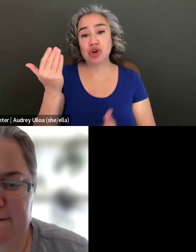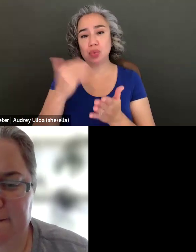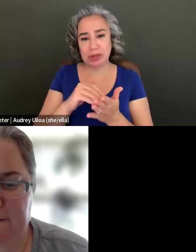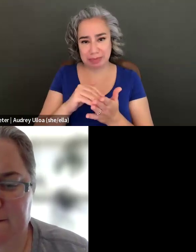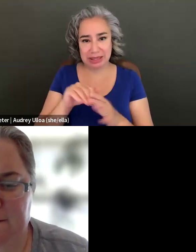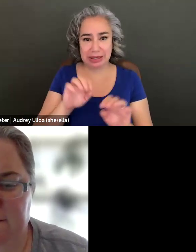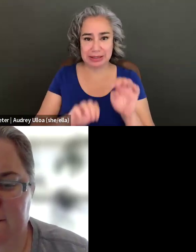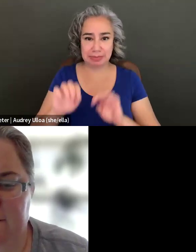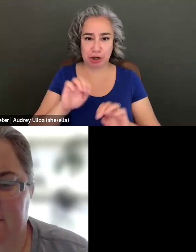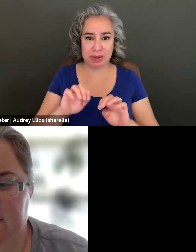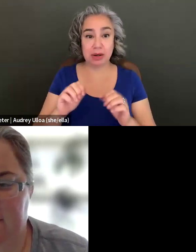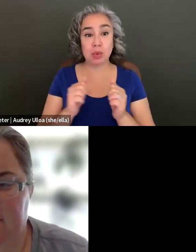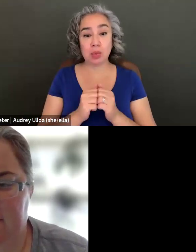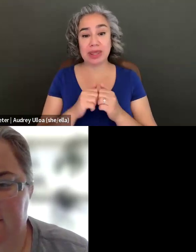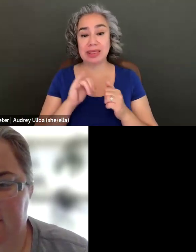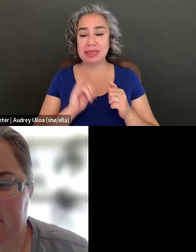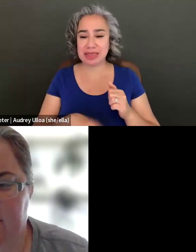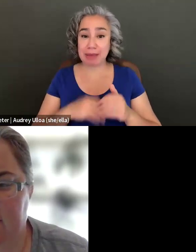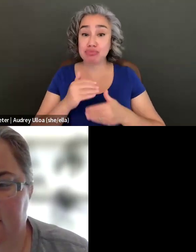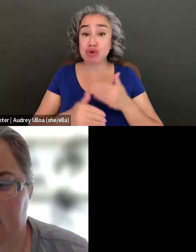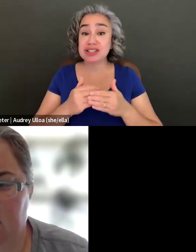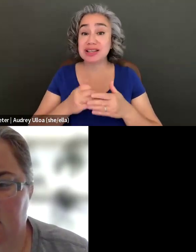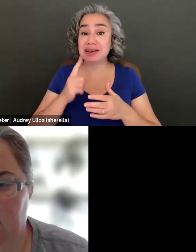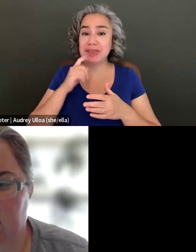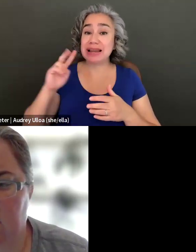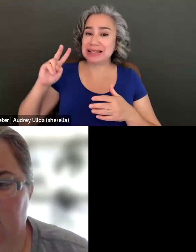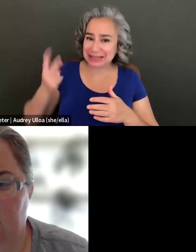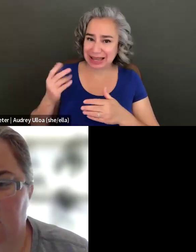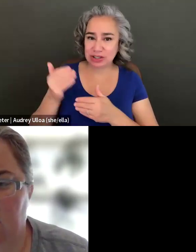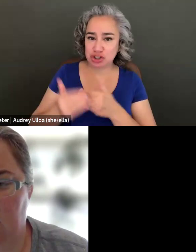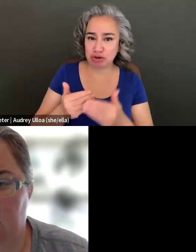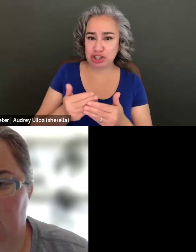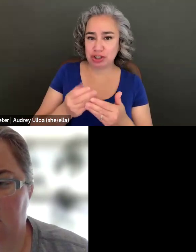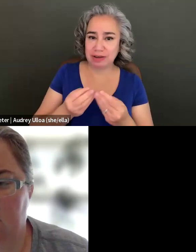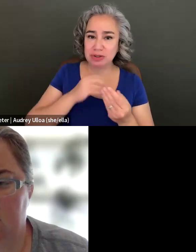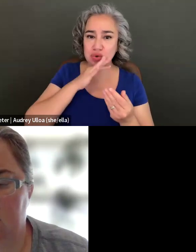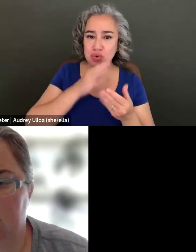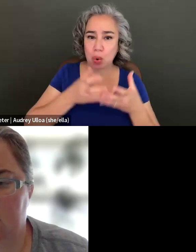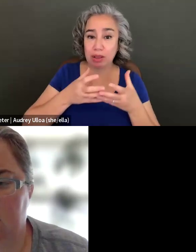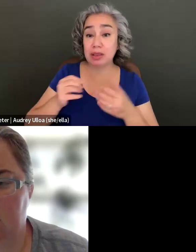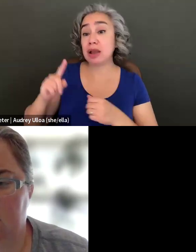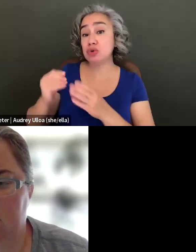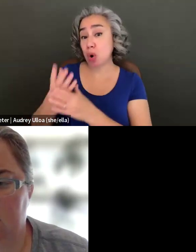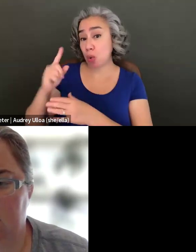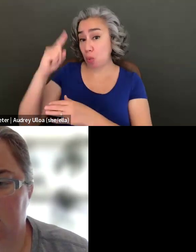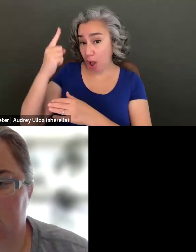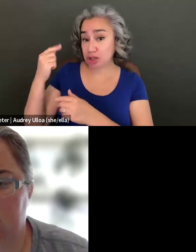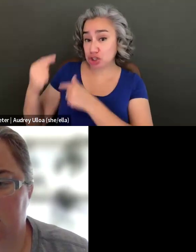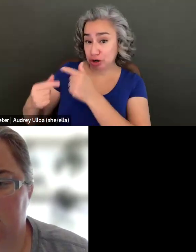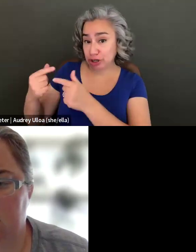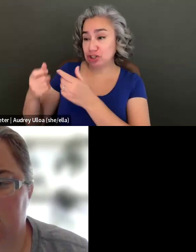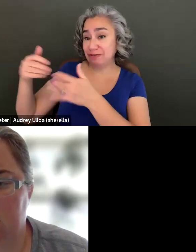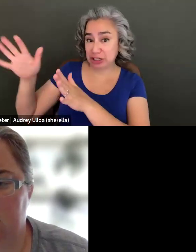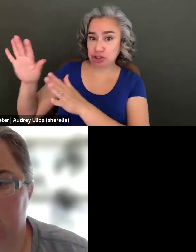experiment, beginning with the conditioning process in that first generation of maize, harvesting the soil, and then growing a second generation of